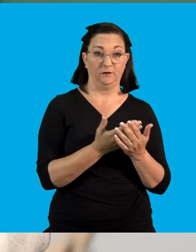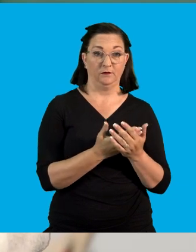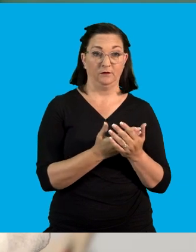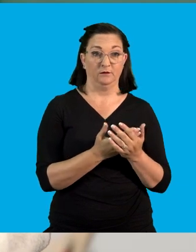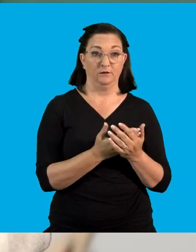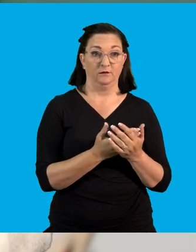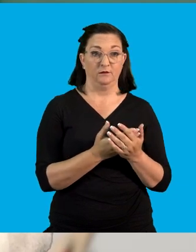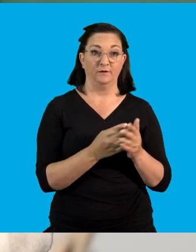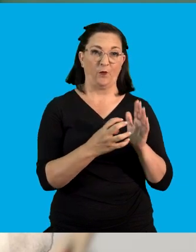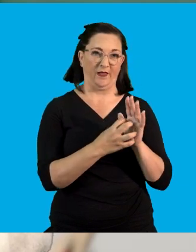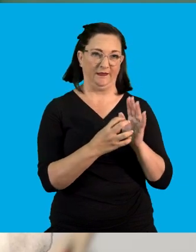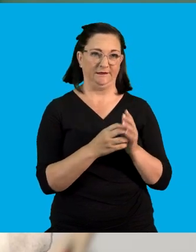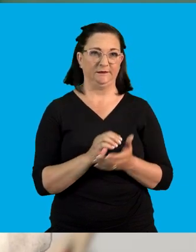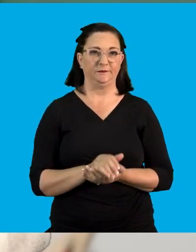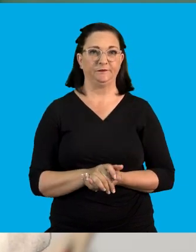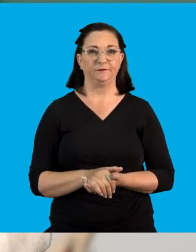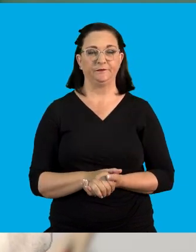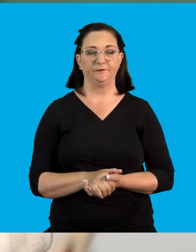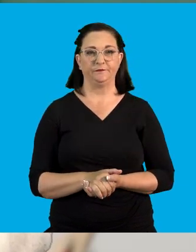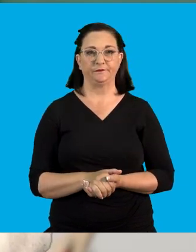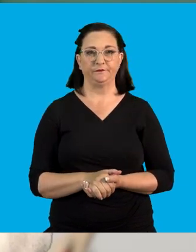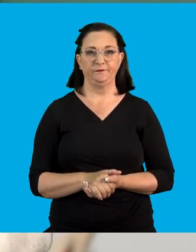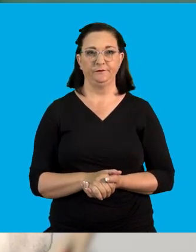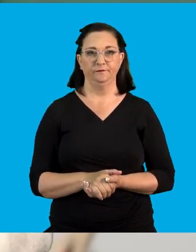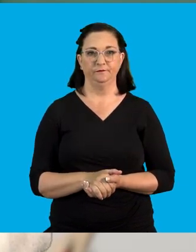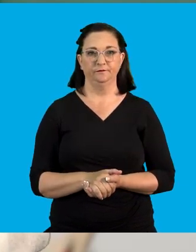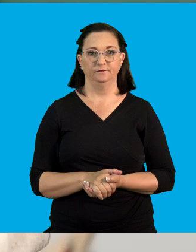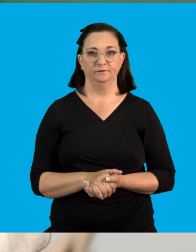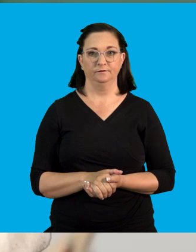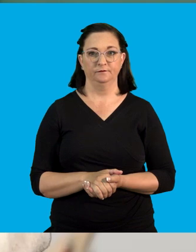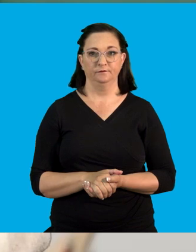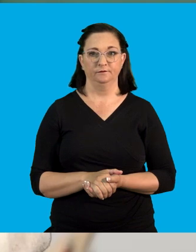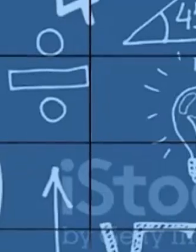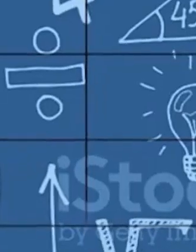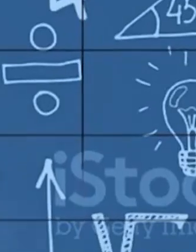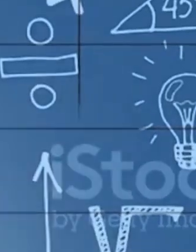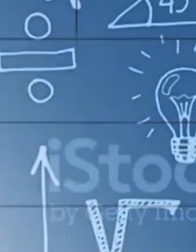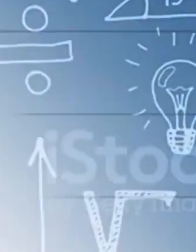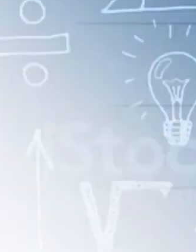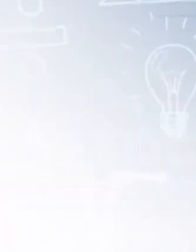However, let's break for now and go for an ad break.